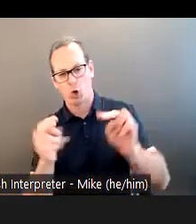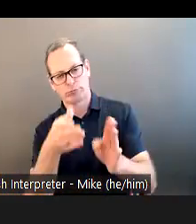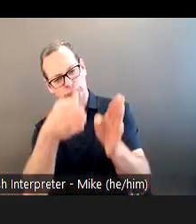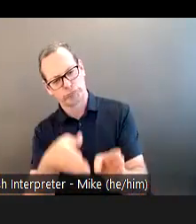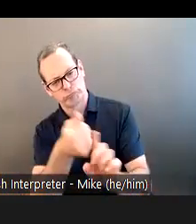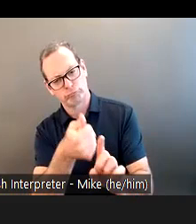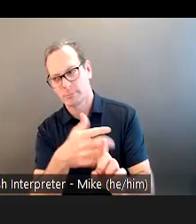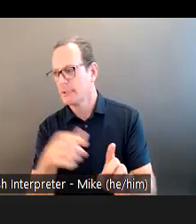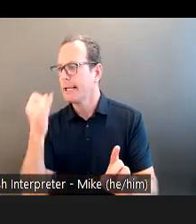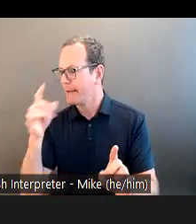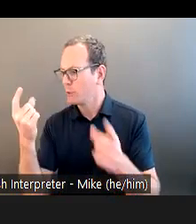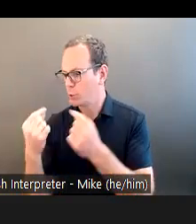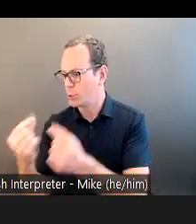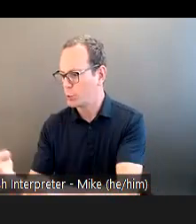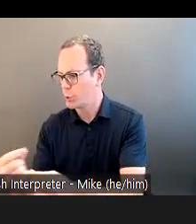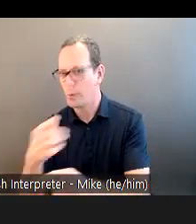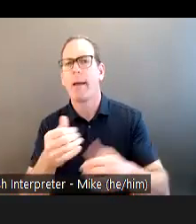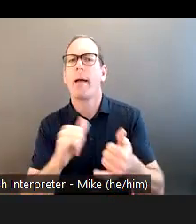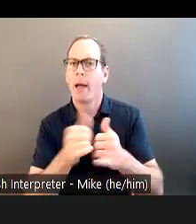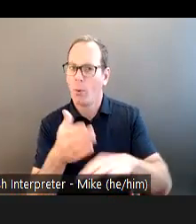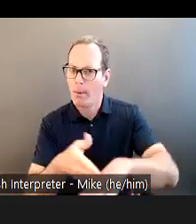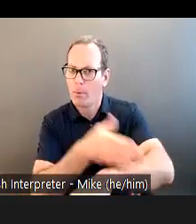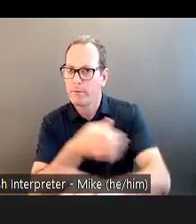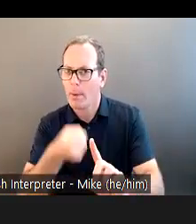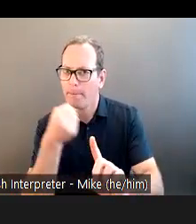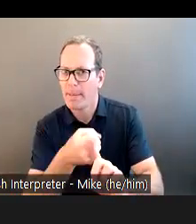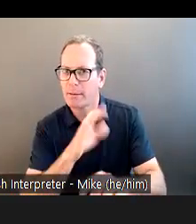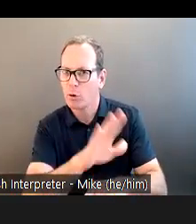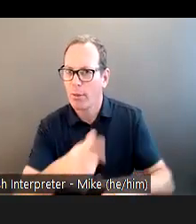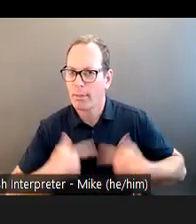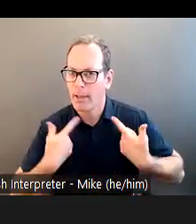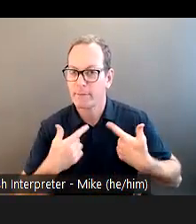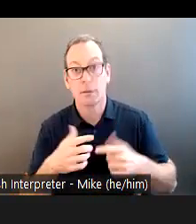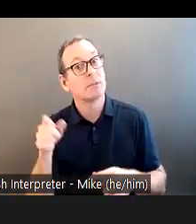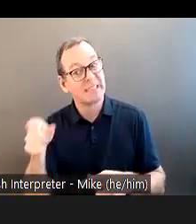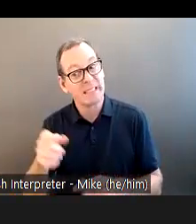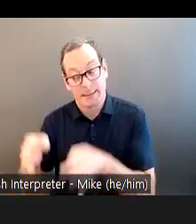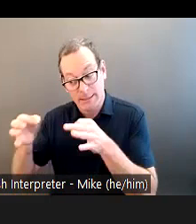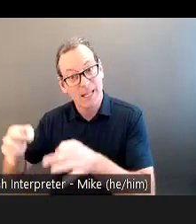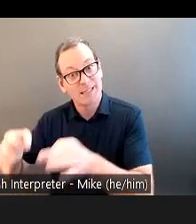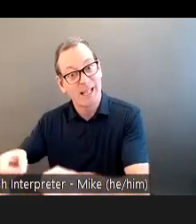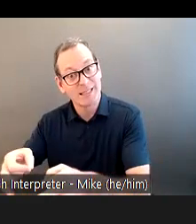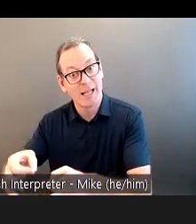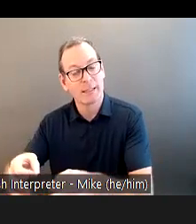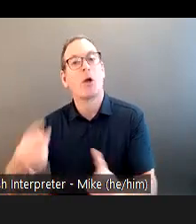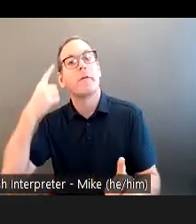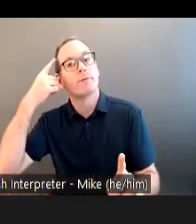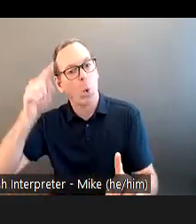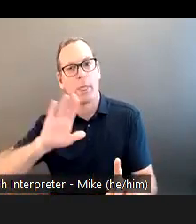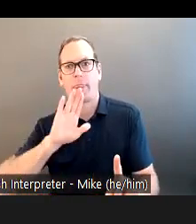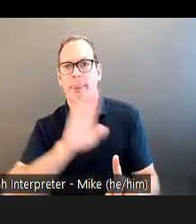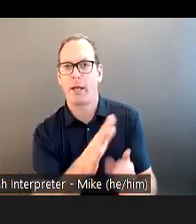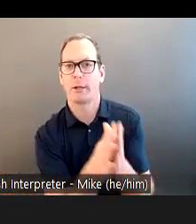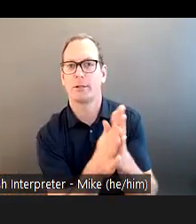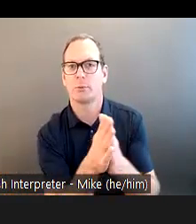that are taken. And just noting the actions have to be in the best interest of the person who gave the power of attorney. So it's not